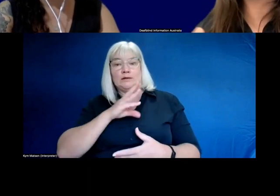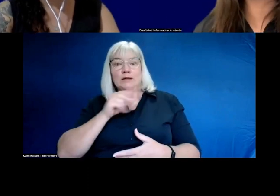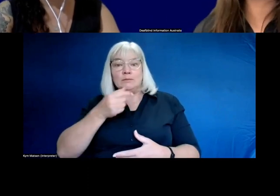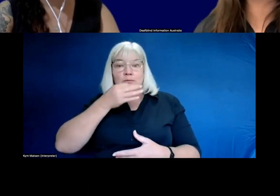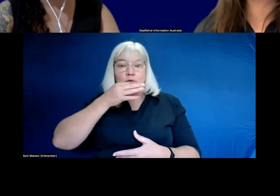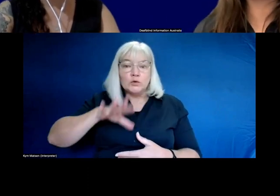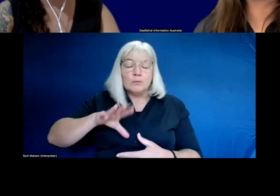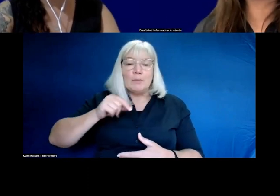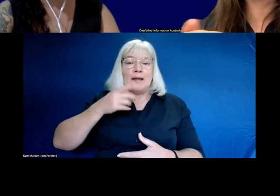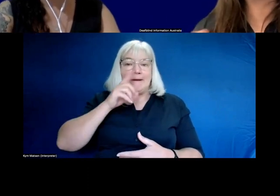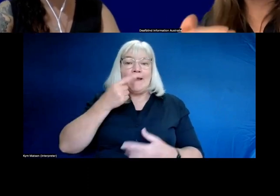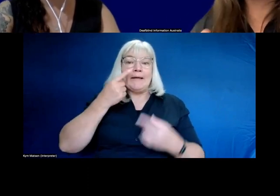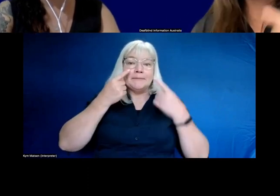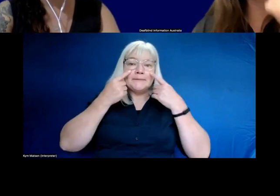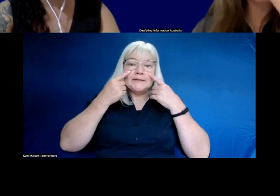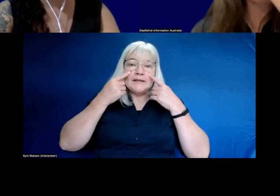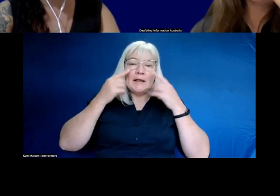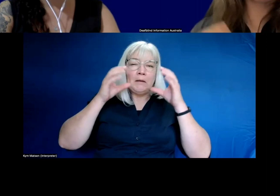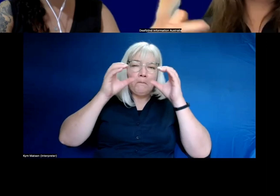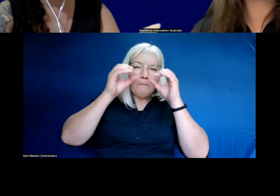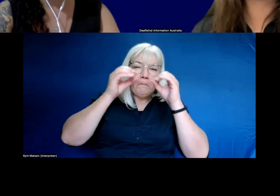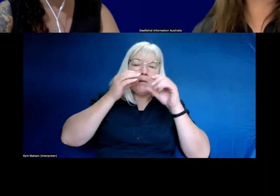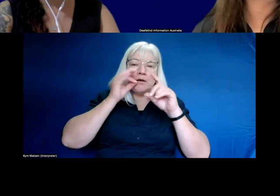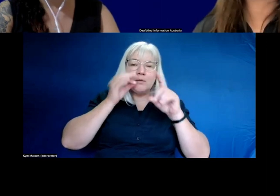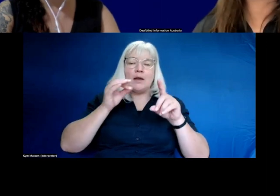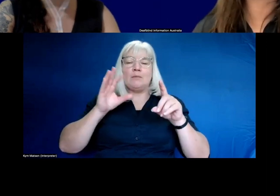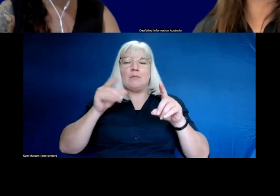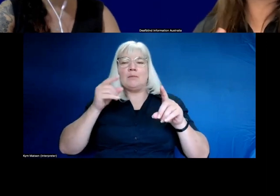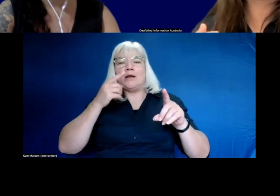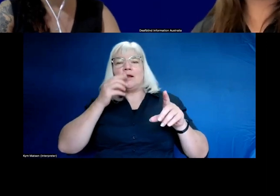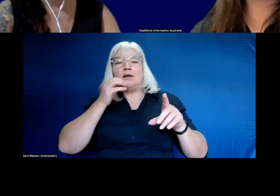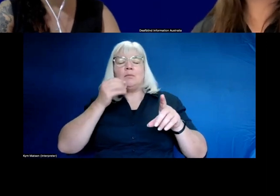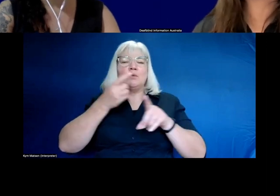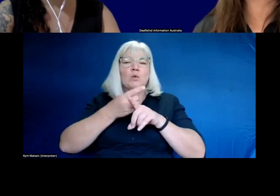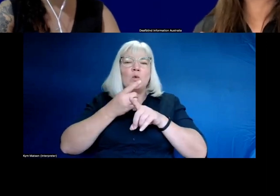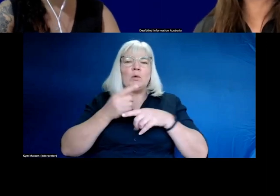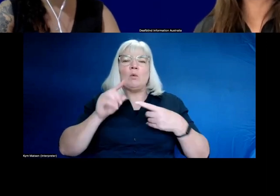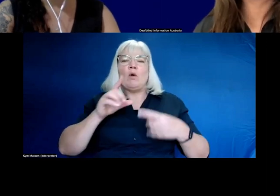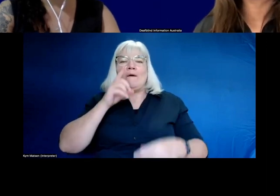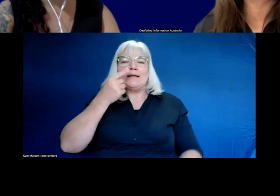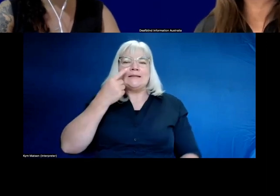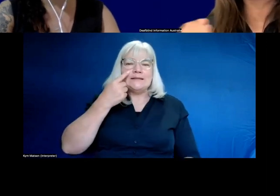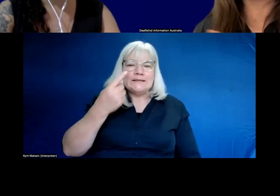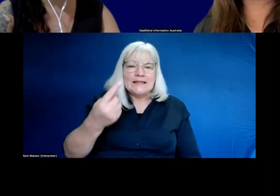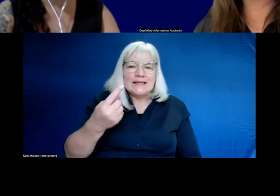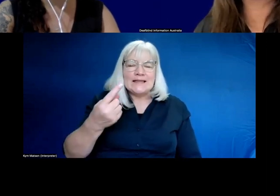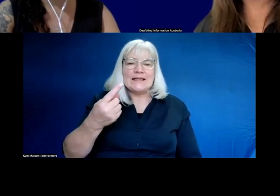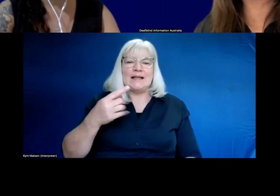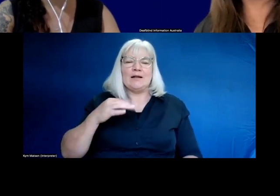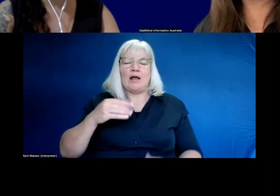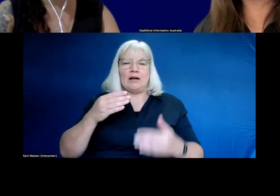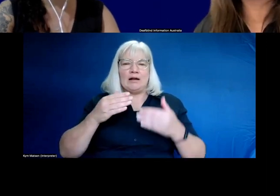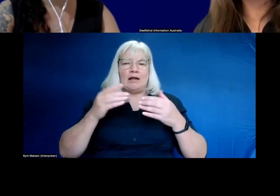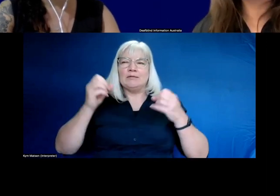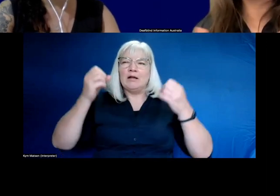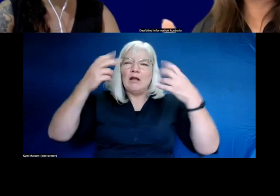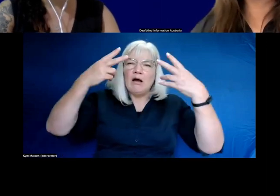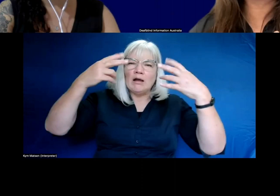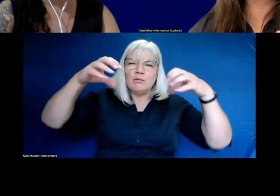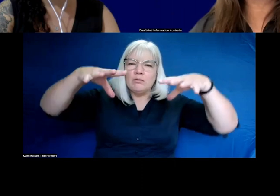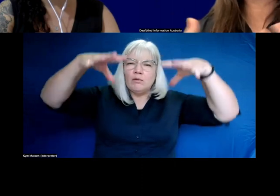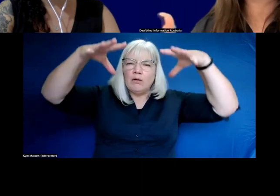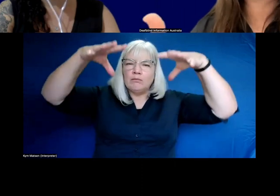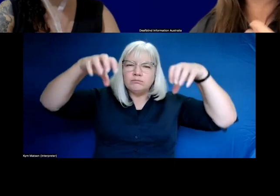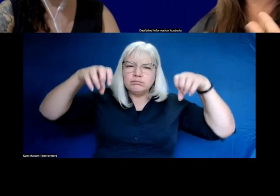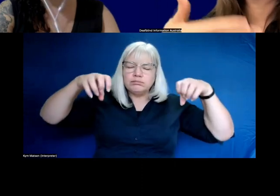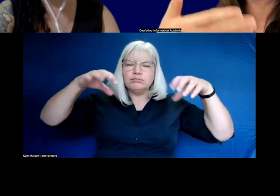do a few tweaks about what we can see, you know, whether that's the lighting, whether it's the distance from them, whether it's the colours that we choose, whether it's